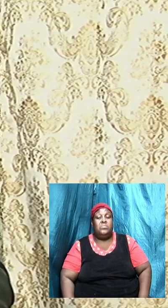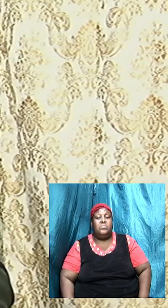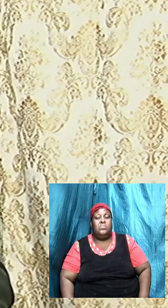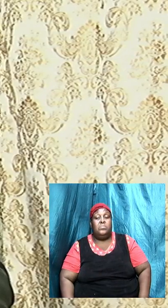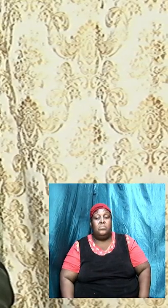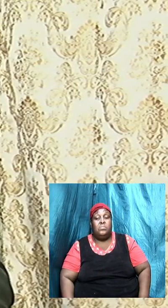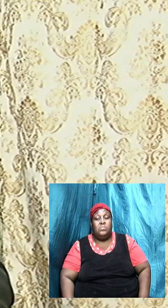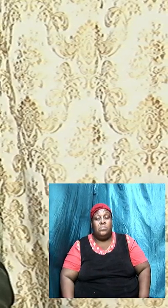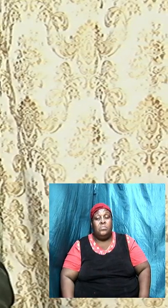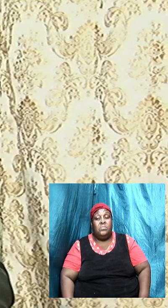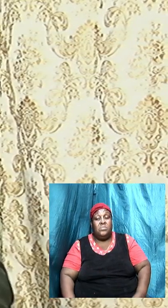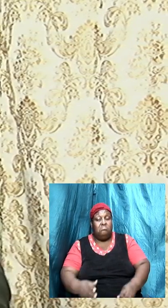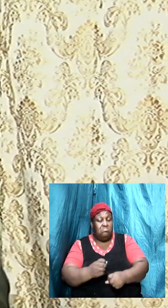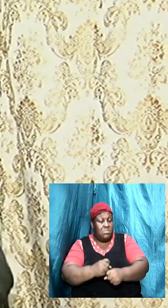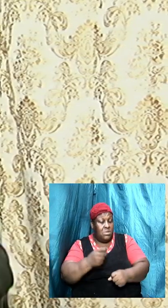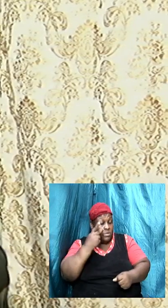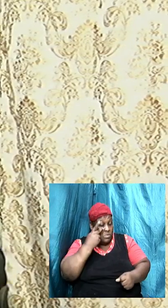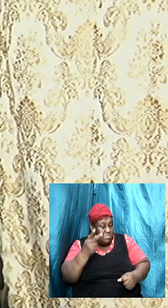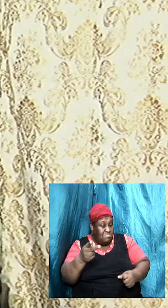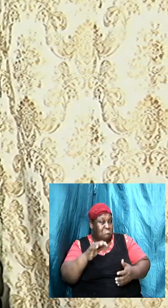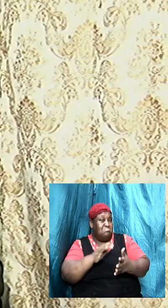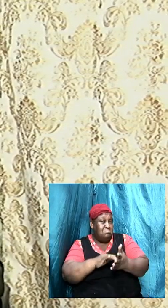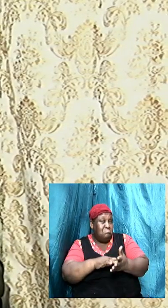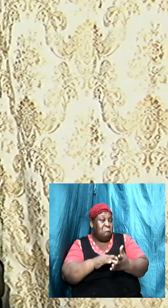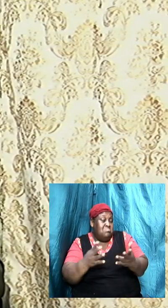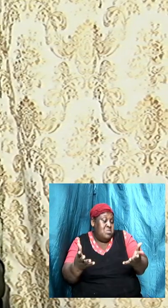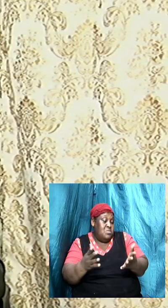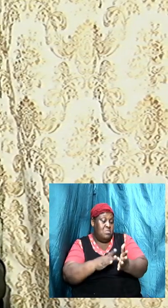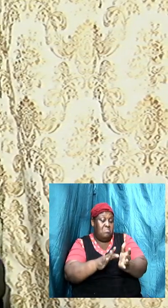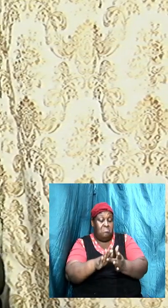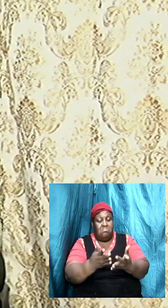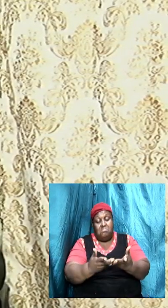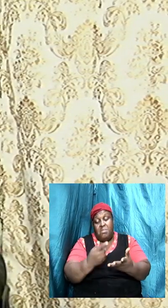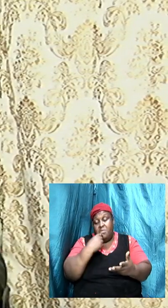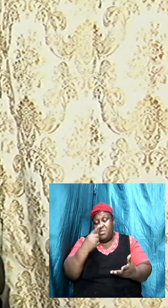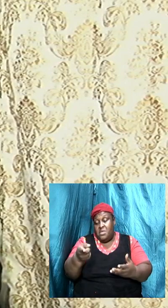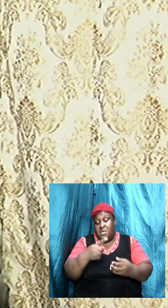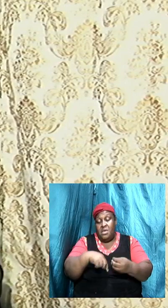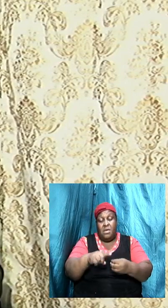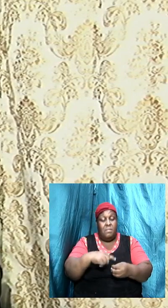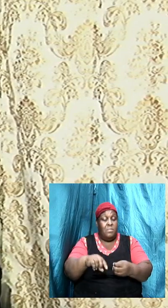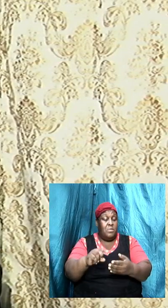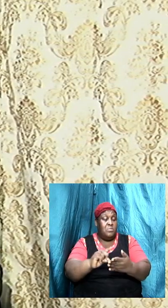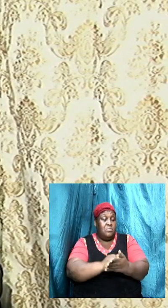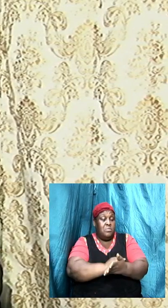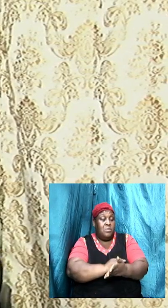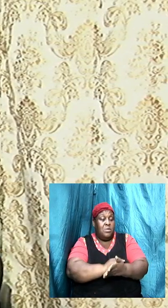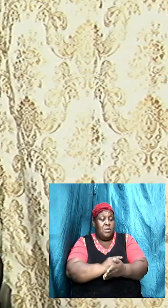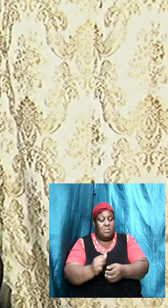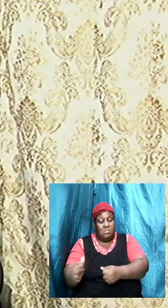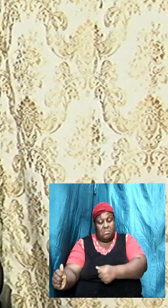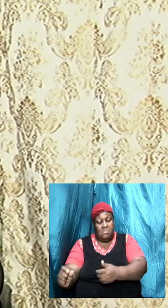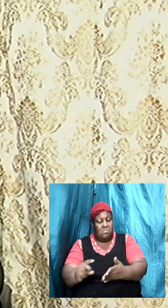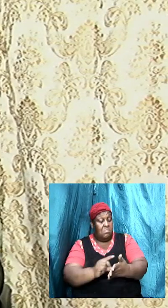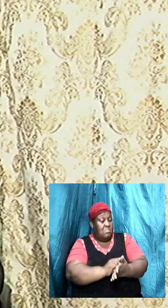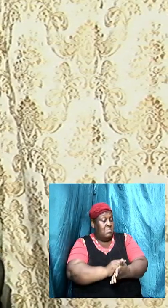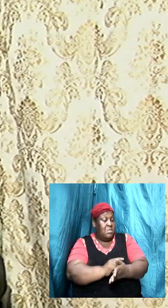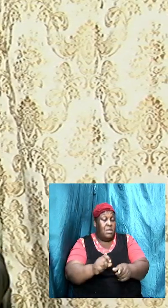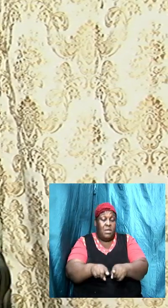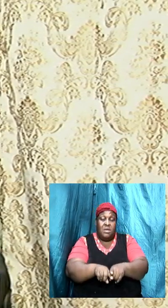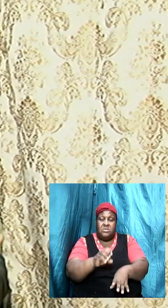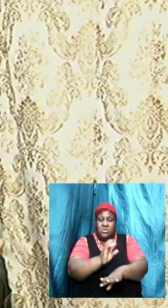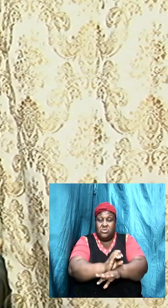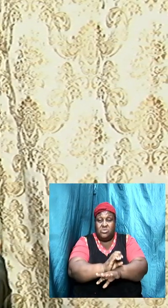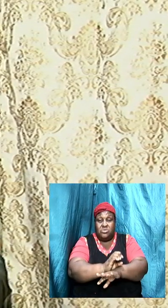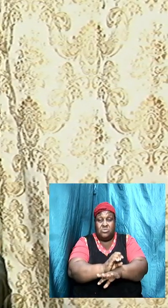look at, you know, what the Bible say about doctrine. We want to look a little bit about the apostles' doctrine. We know that as a church and